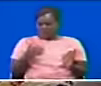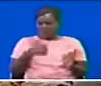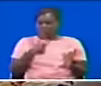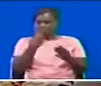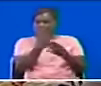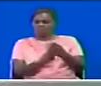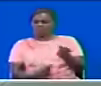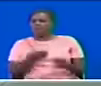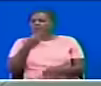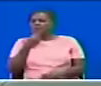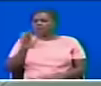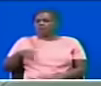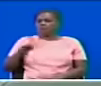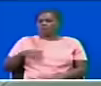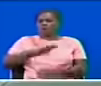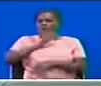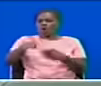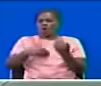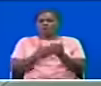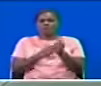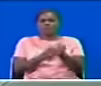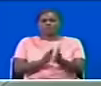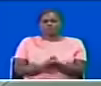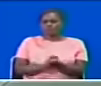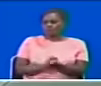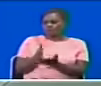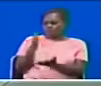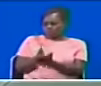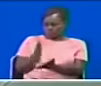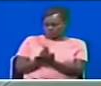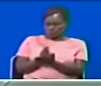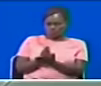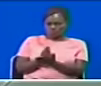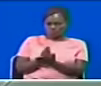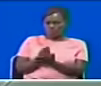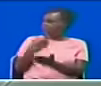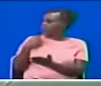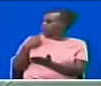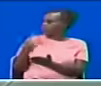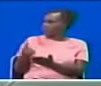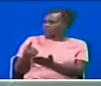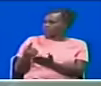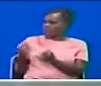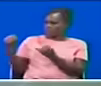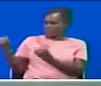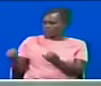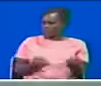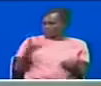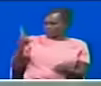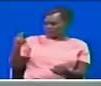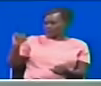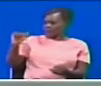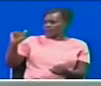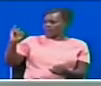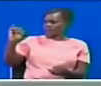and women in all leaderships. Okay, all right, yeah, absolutely. And just a point to mention, we did invite Daisy Amdani, but